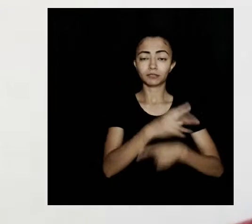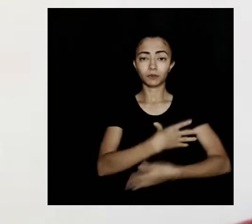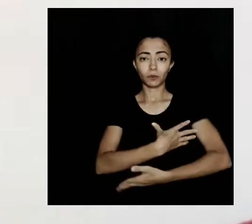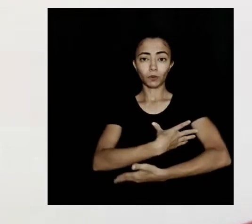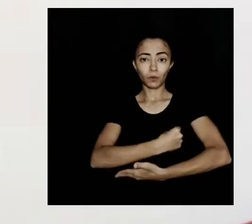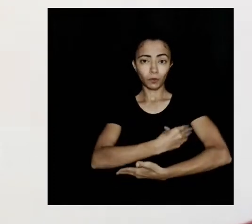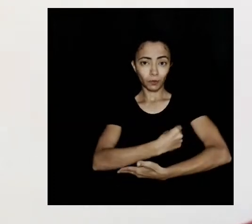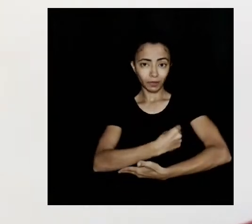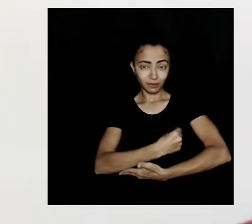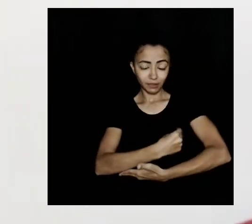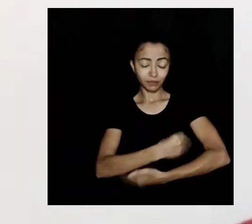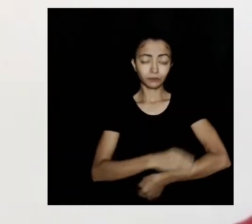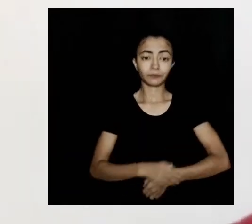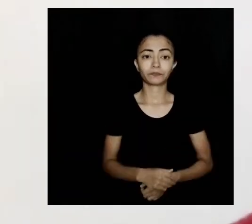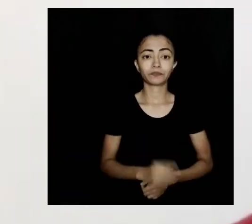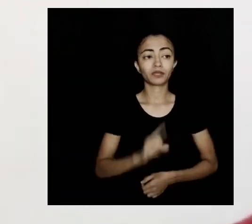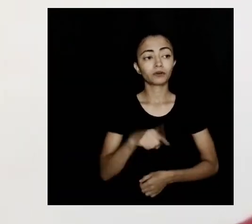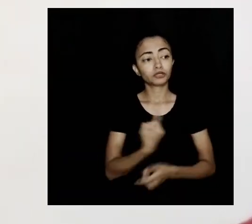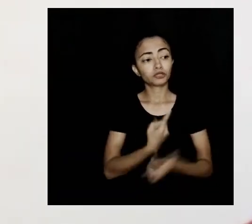talking about breastfeeding.